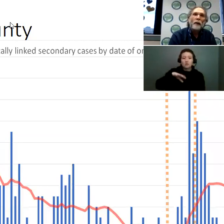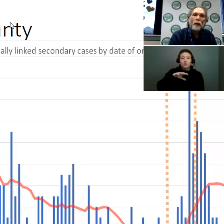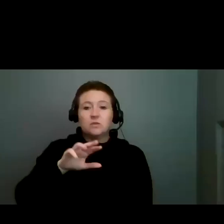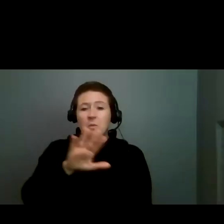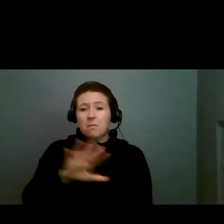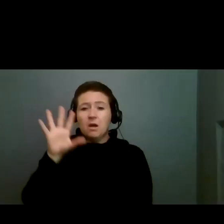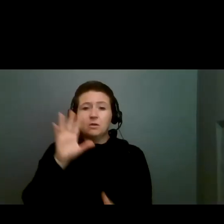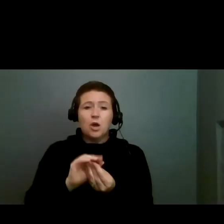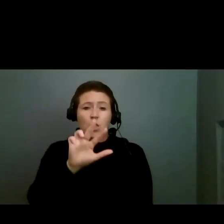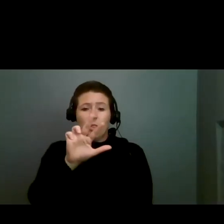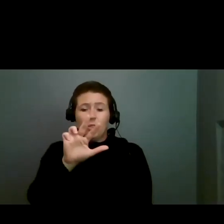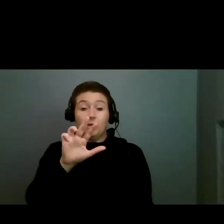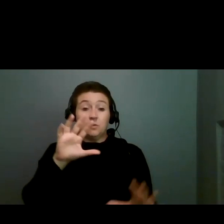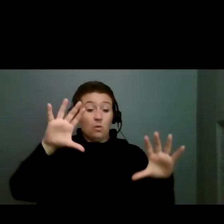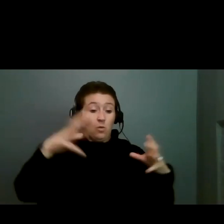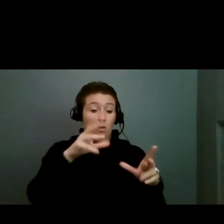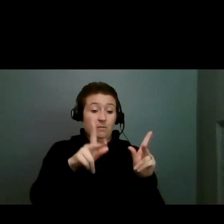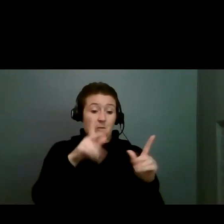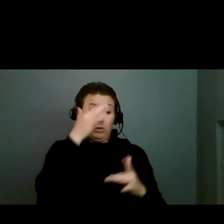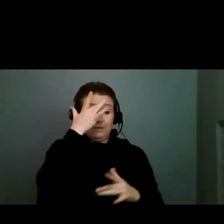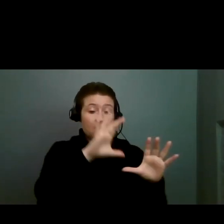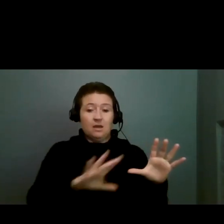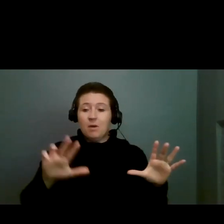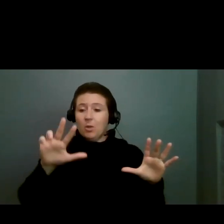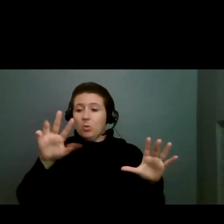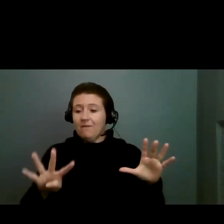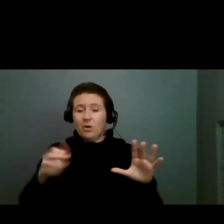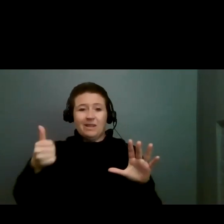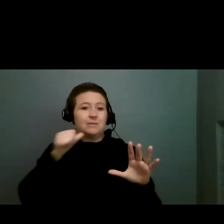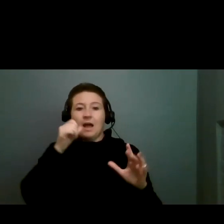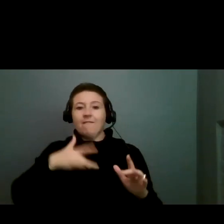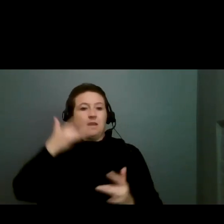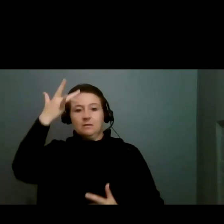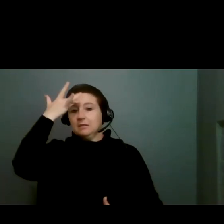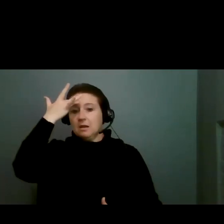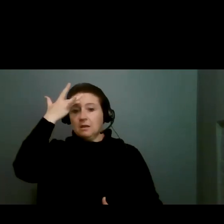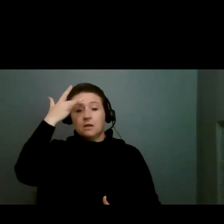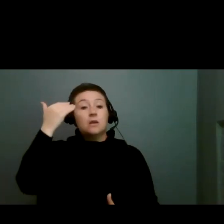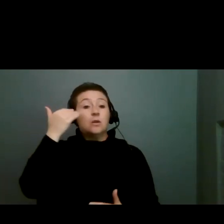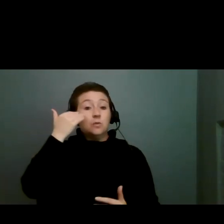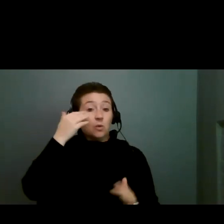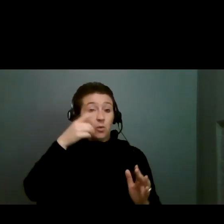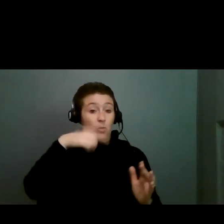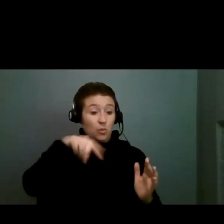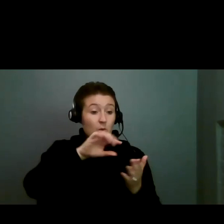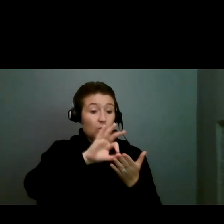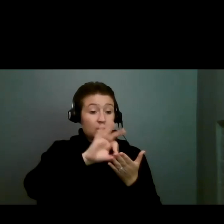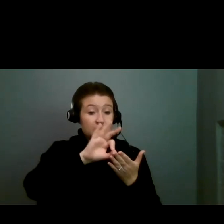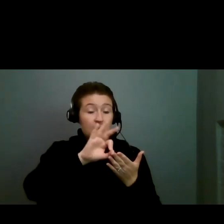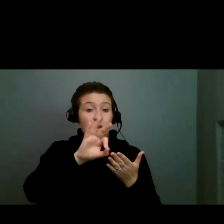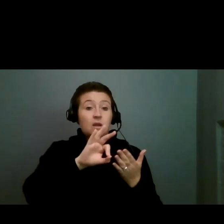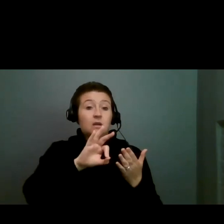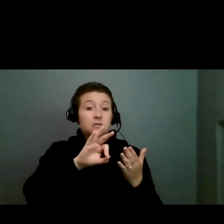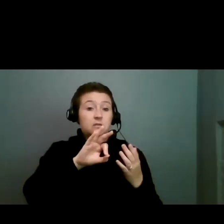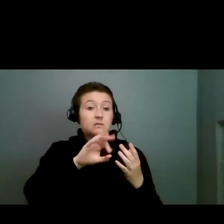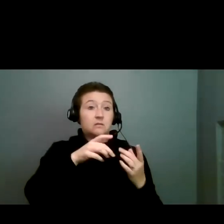asymptomatic. So we know that these cases that we're counting represent infections that occurred